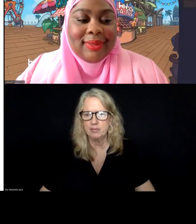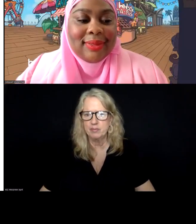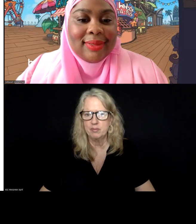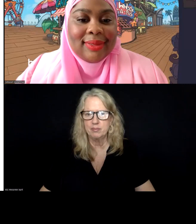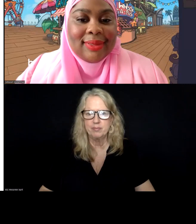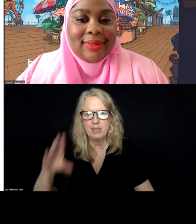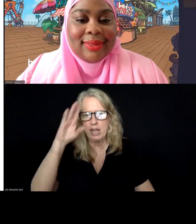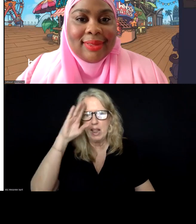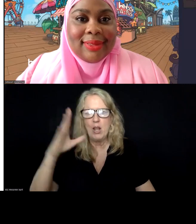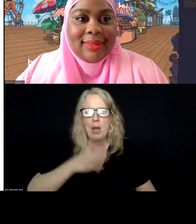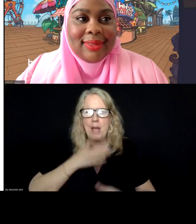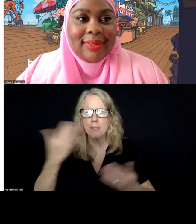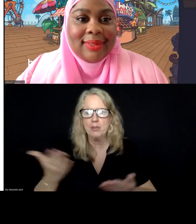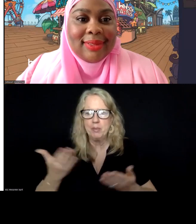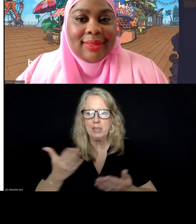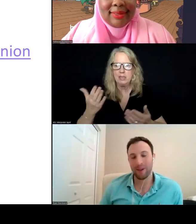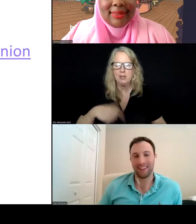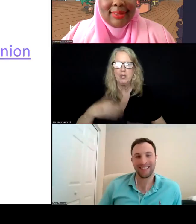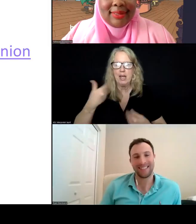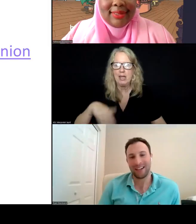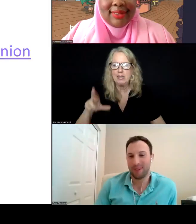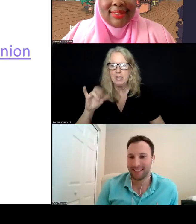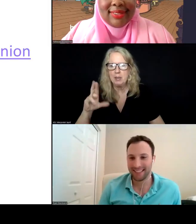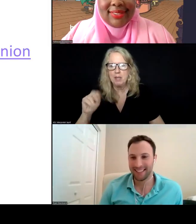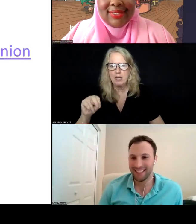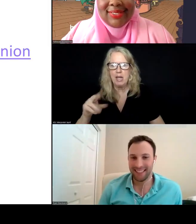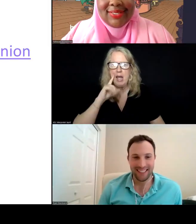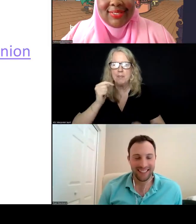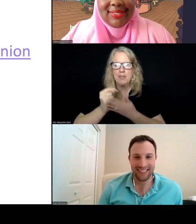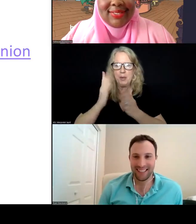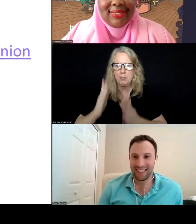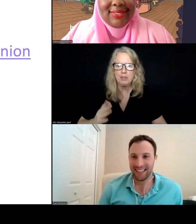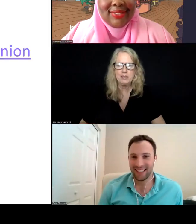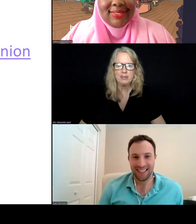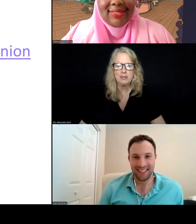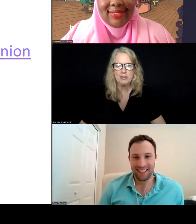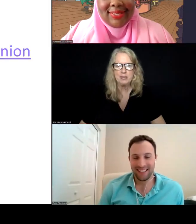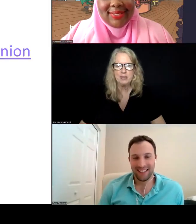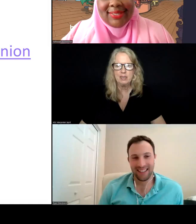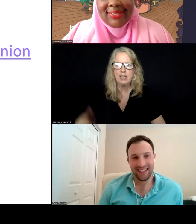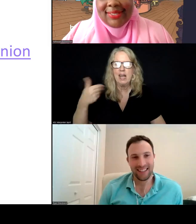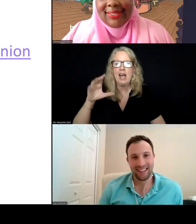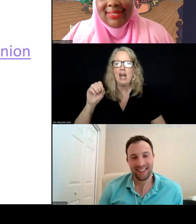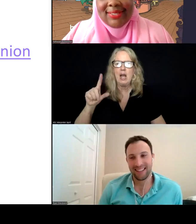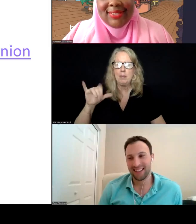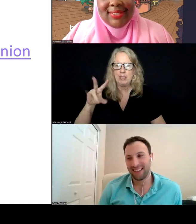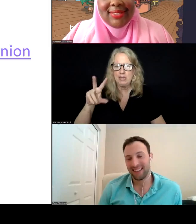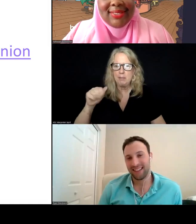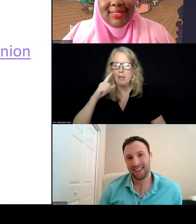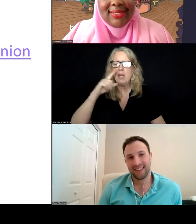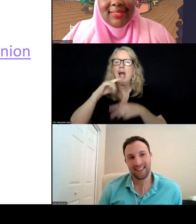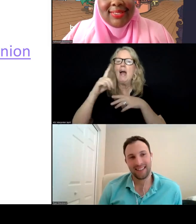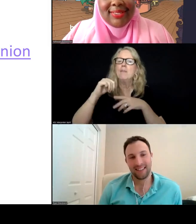Hello, everyone. Happy to be here. My name is Ryan Glasspan, licensed therapist. Hi, I'm Olivia Price. I'm our residency